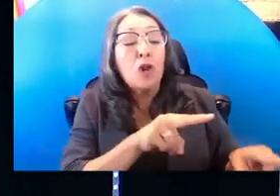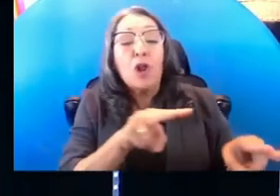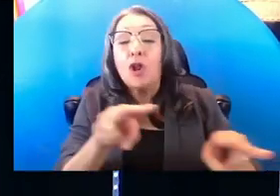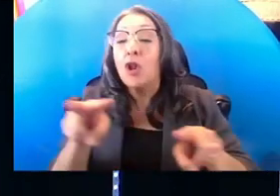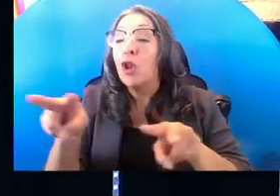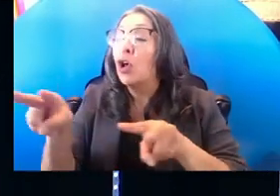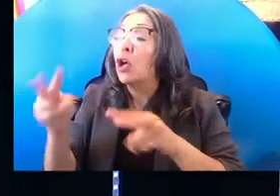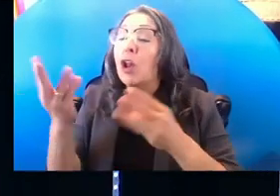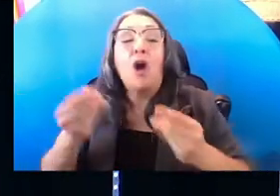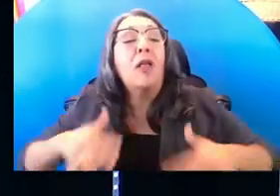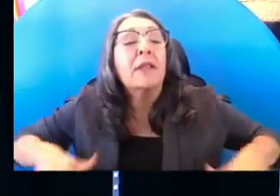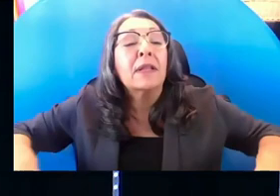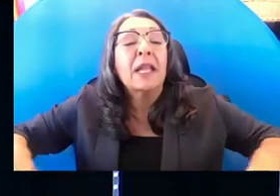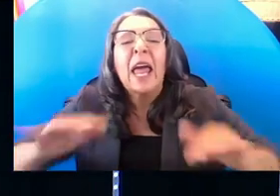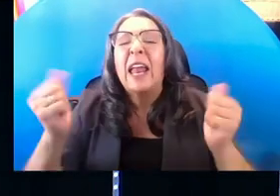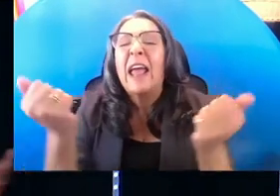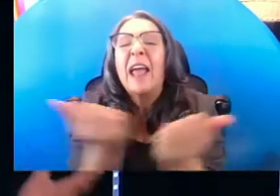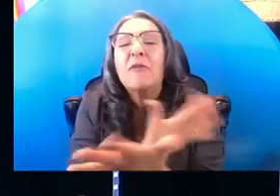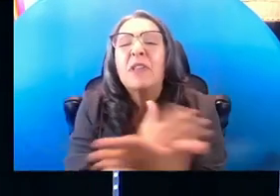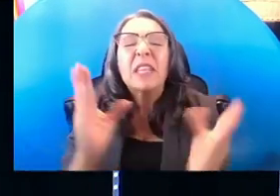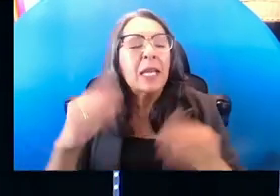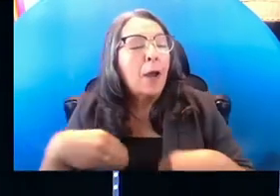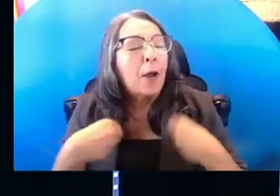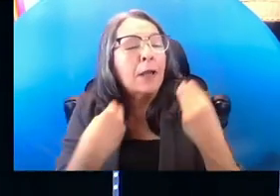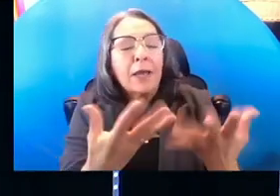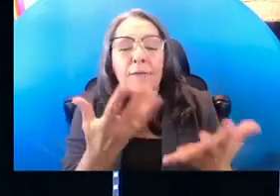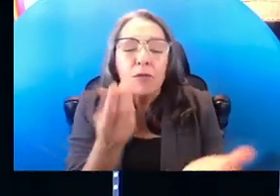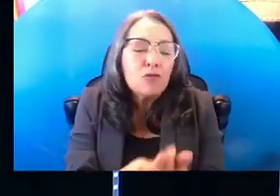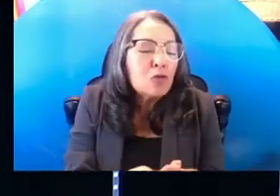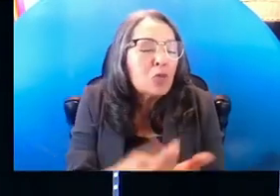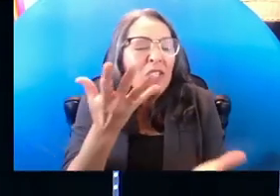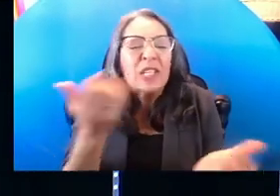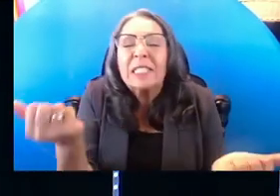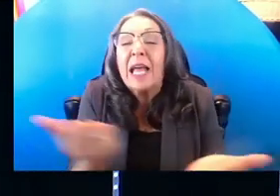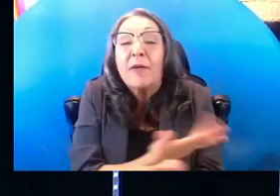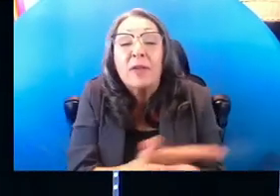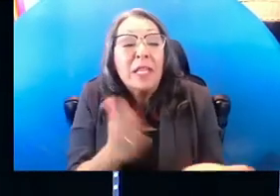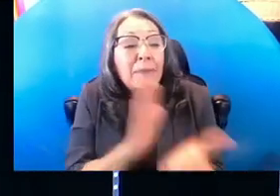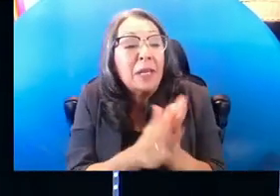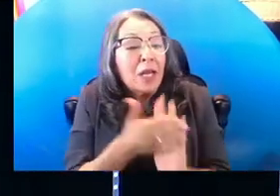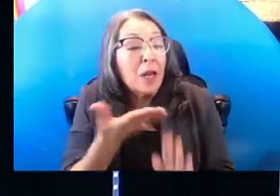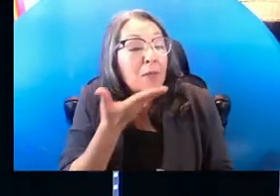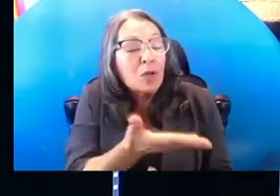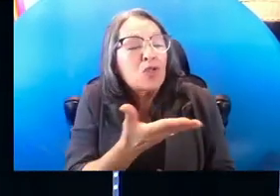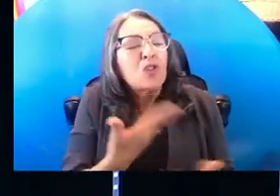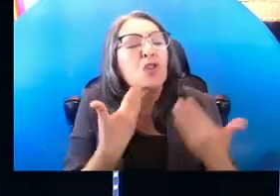give it to you. All the riches, all the stuff, it'll be yours. Just worship me.